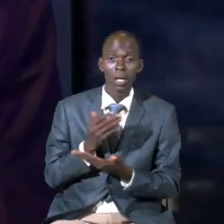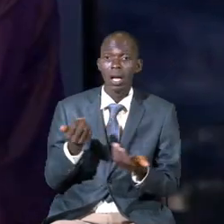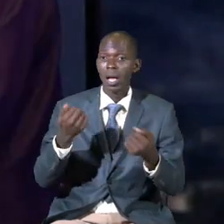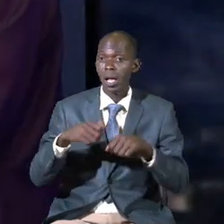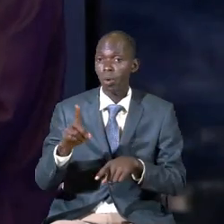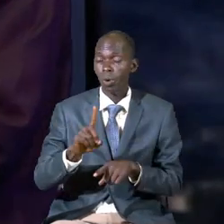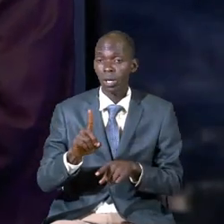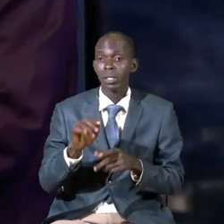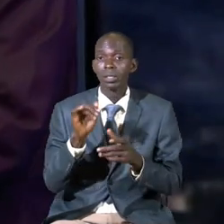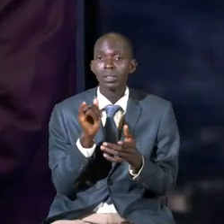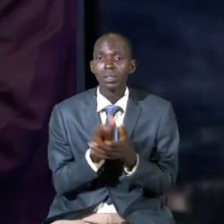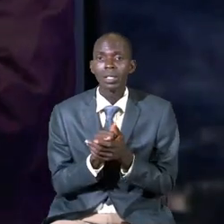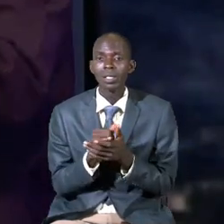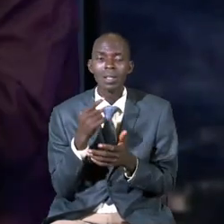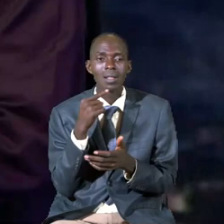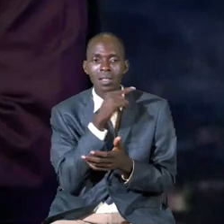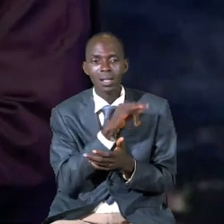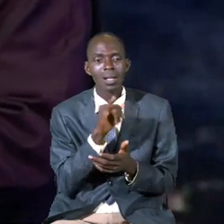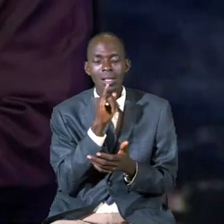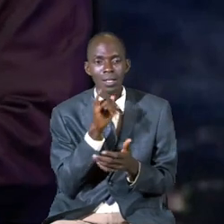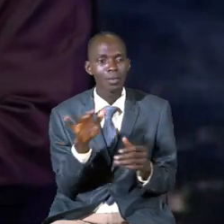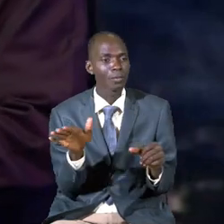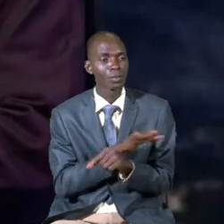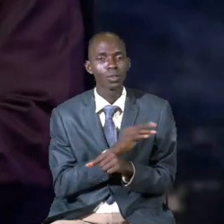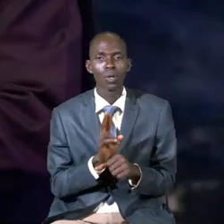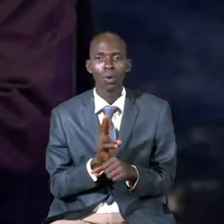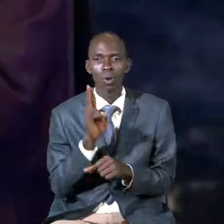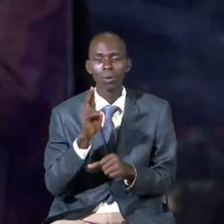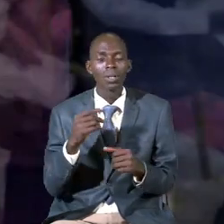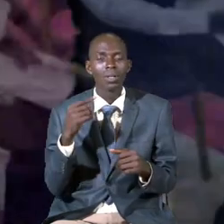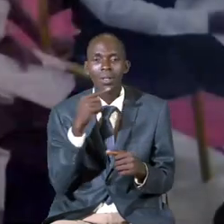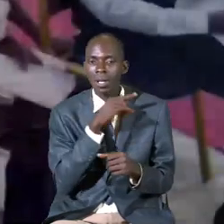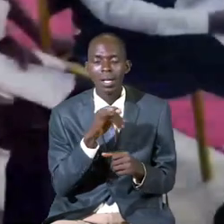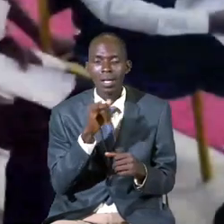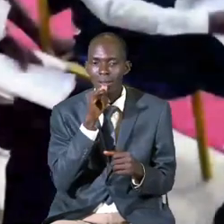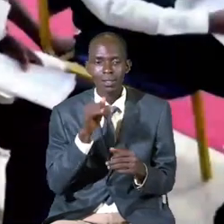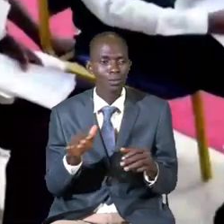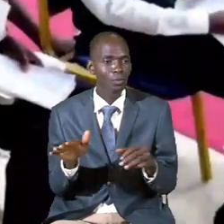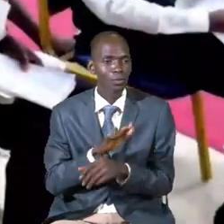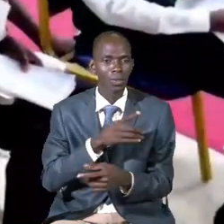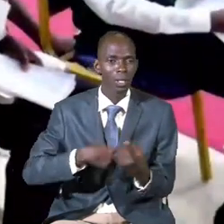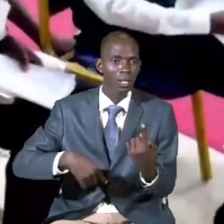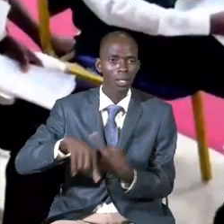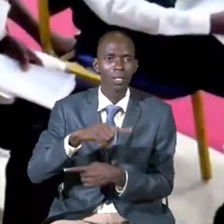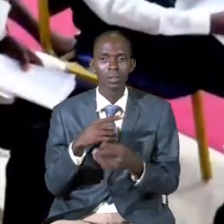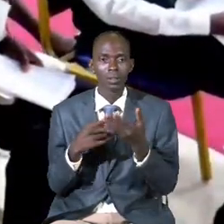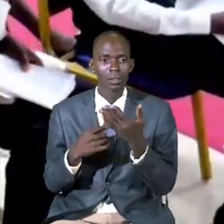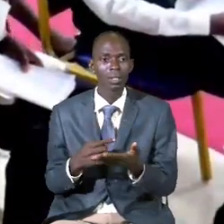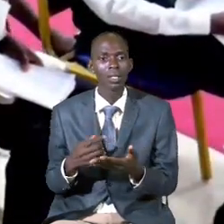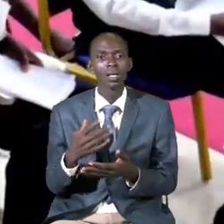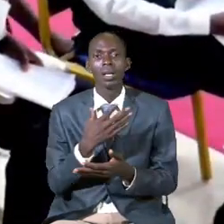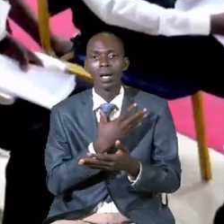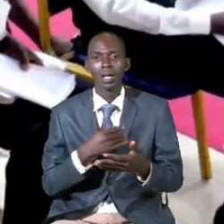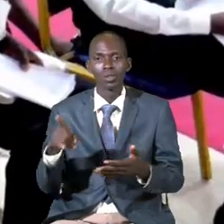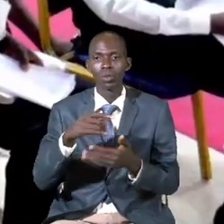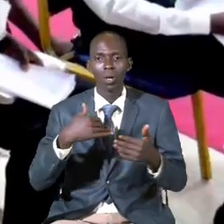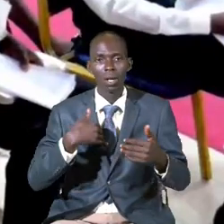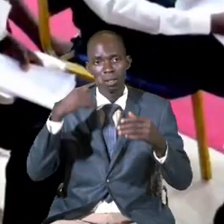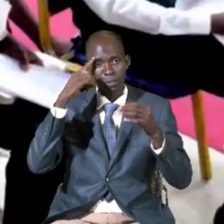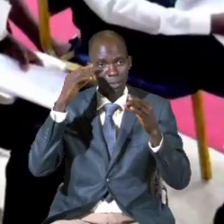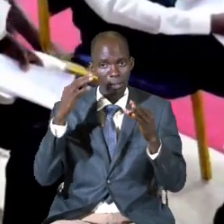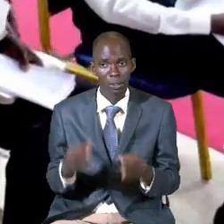that lie is raining deception is raining and corruption is raining and they have decided that